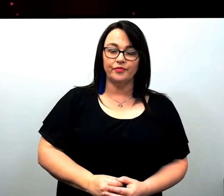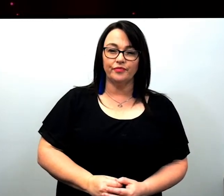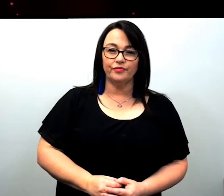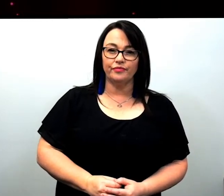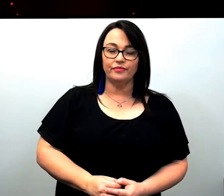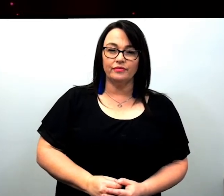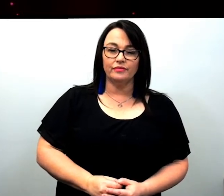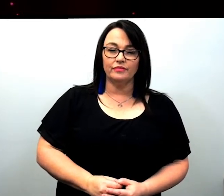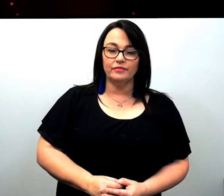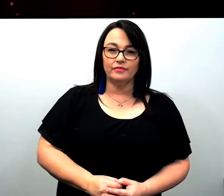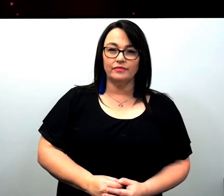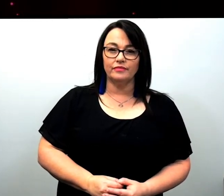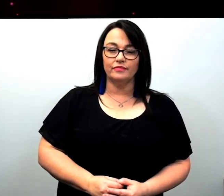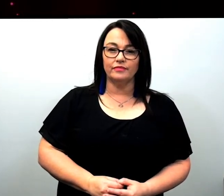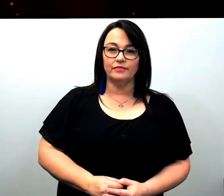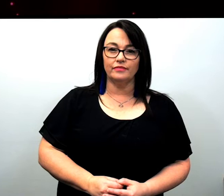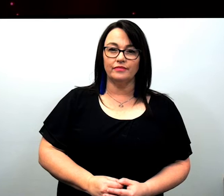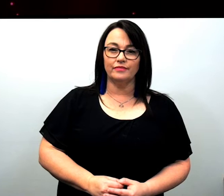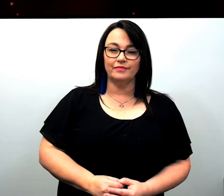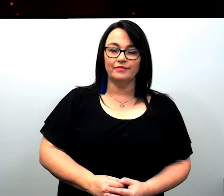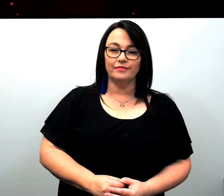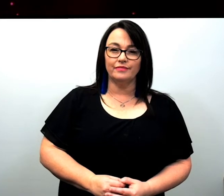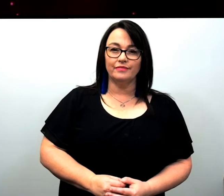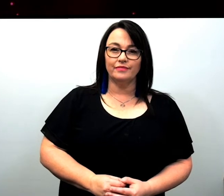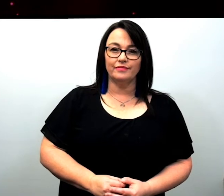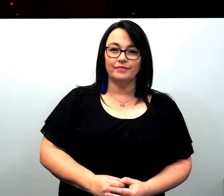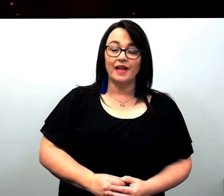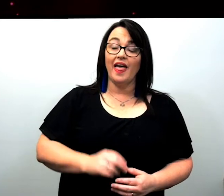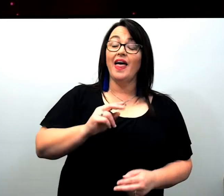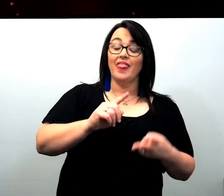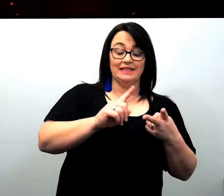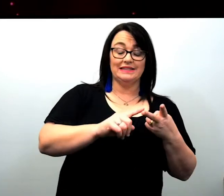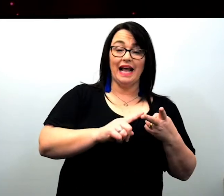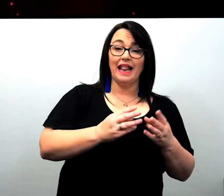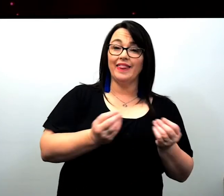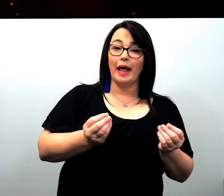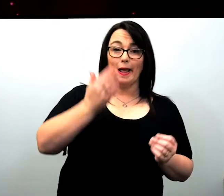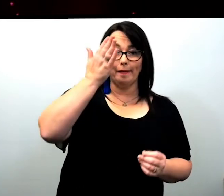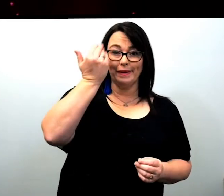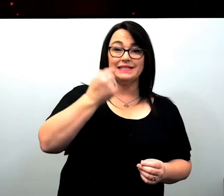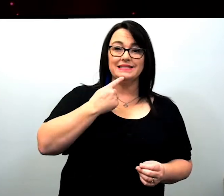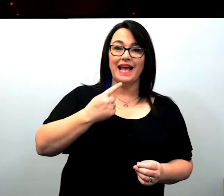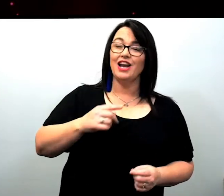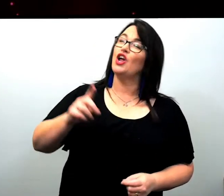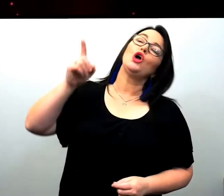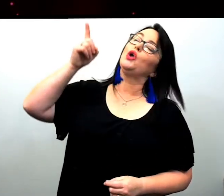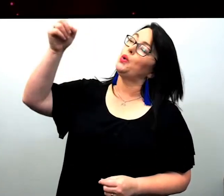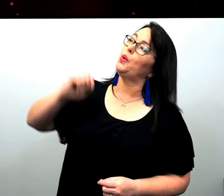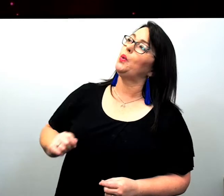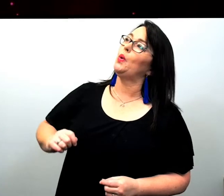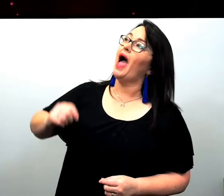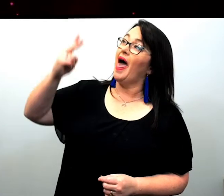The second thing he said is, you're the Son of the living God. I love this because we don't serve a